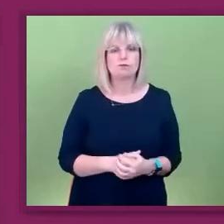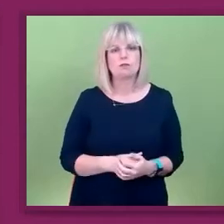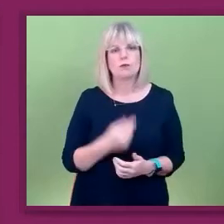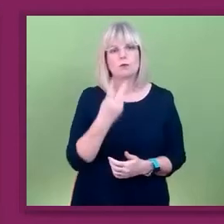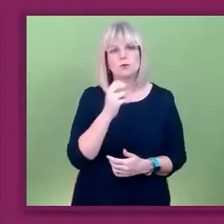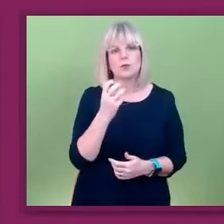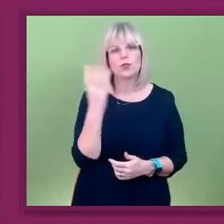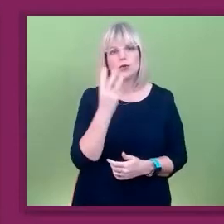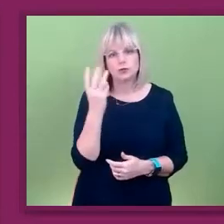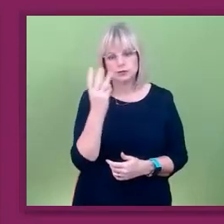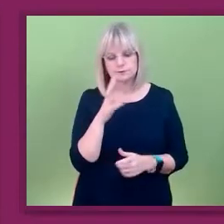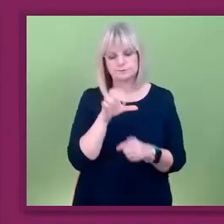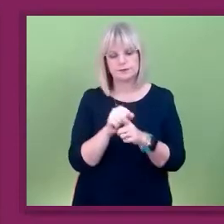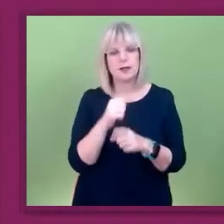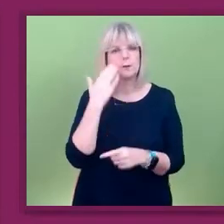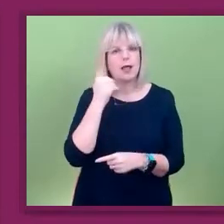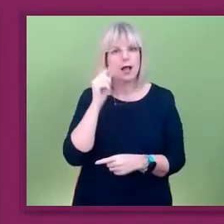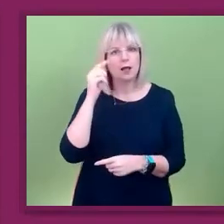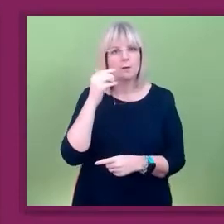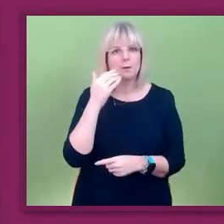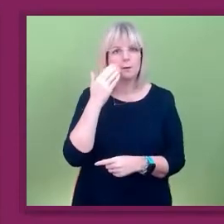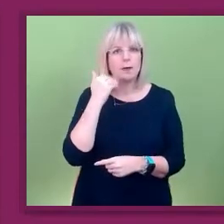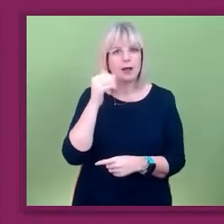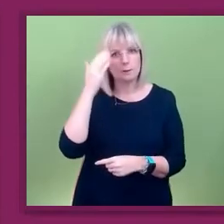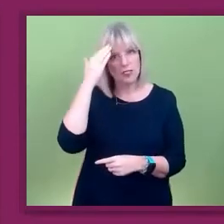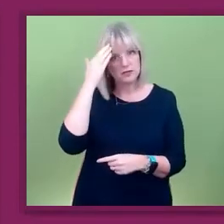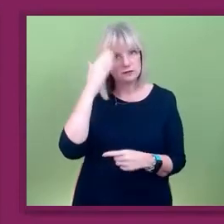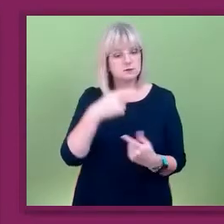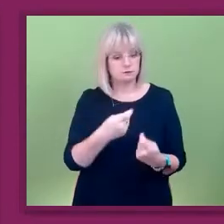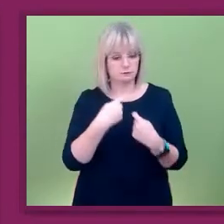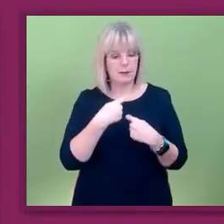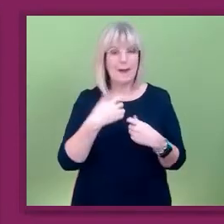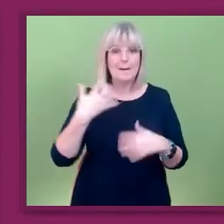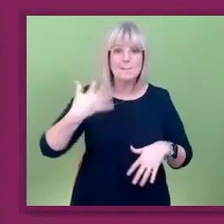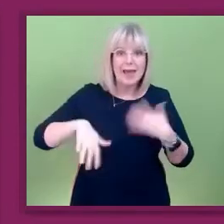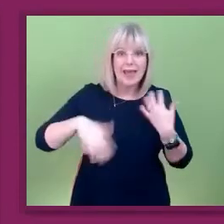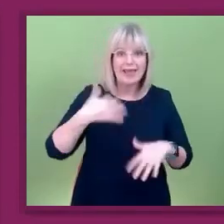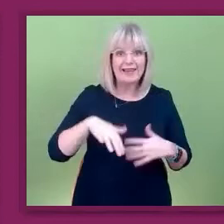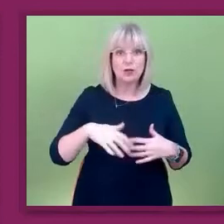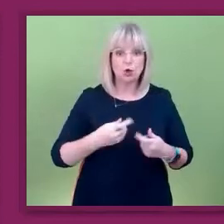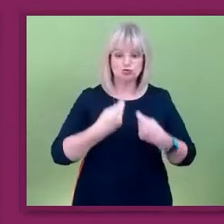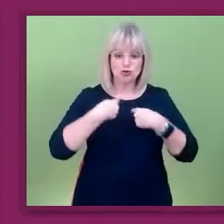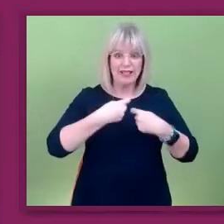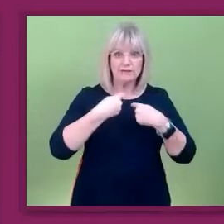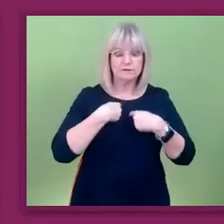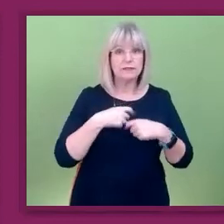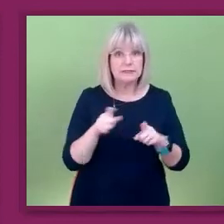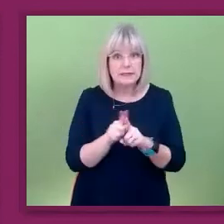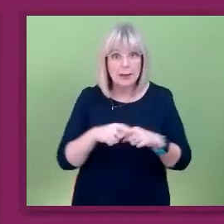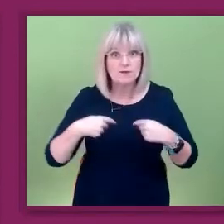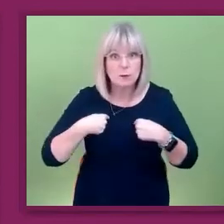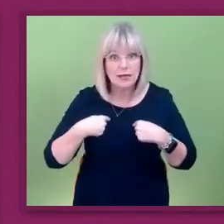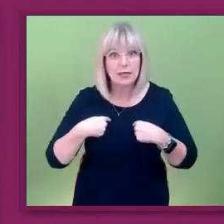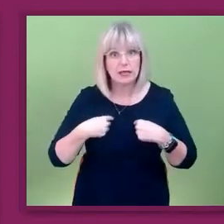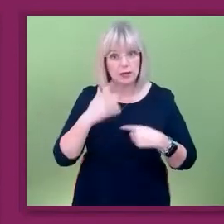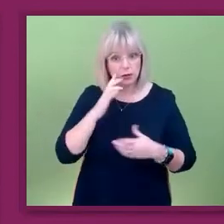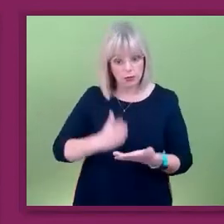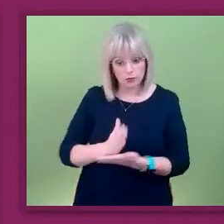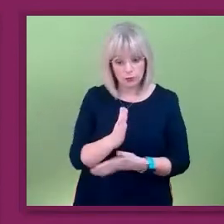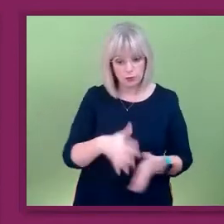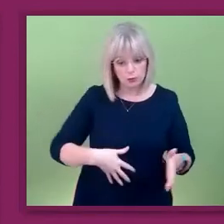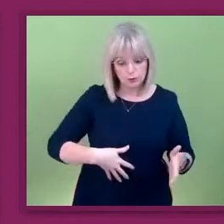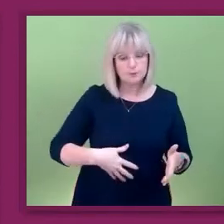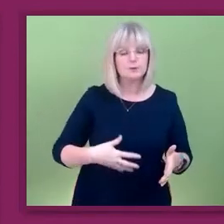less likely to receive pain relief than white women. And that's the same that happened to me. I was refused pain relief in my pregnancy